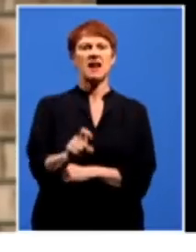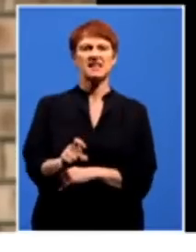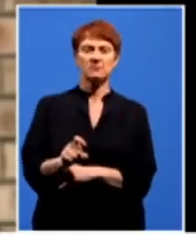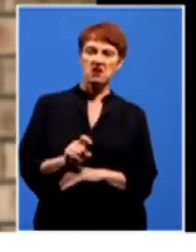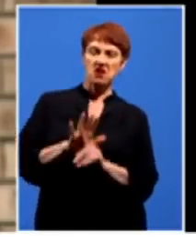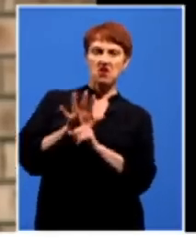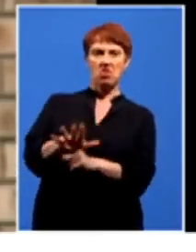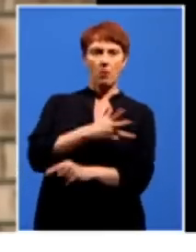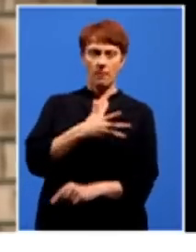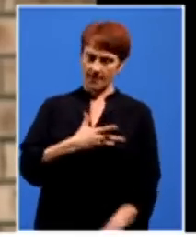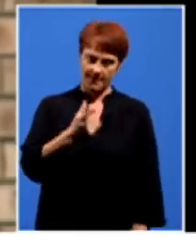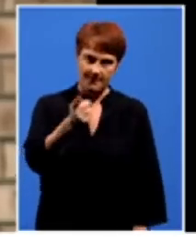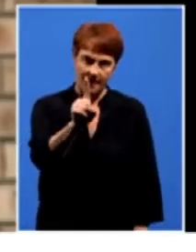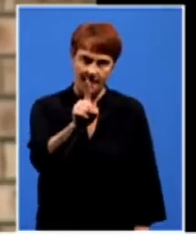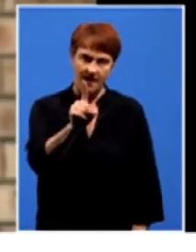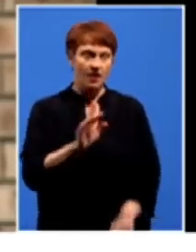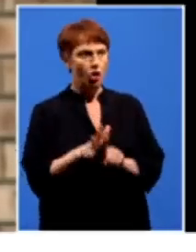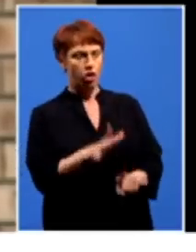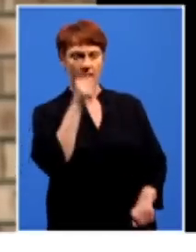But my worry is